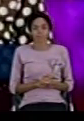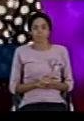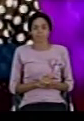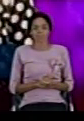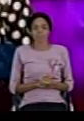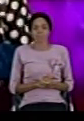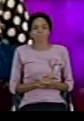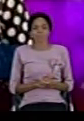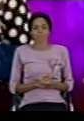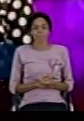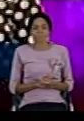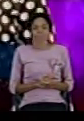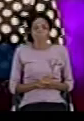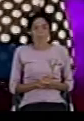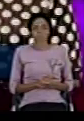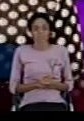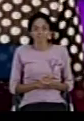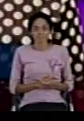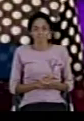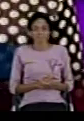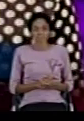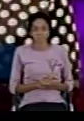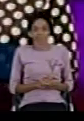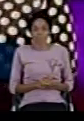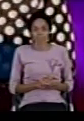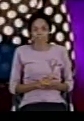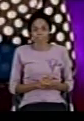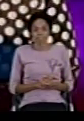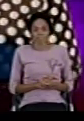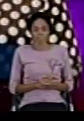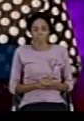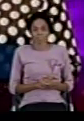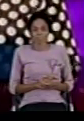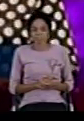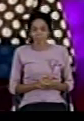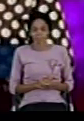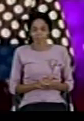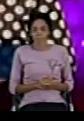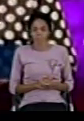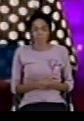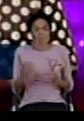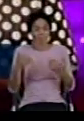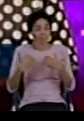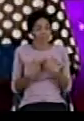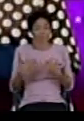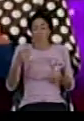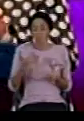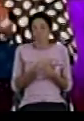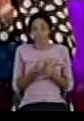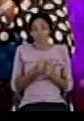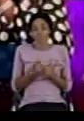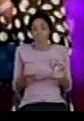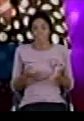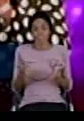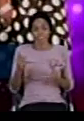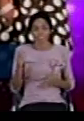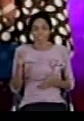her testimony, her very life force was leaving her. Here she is to share her testimony.